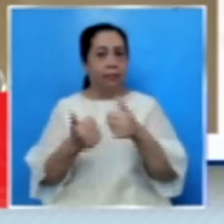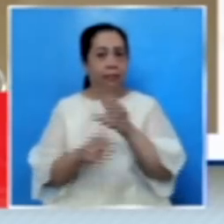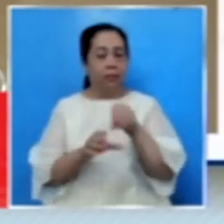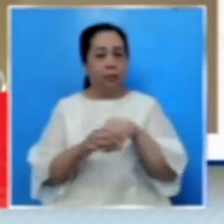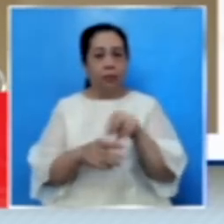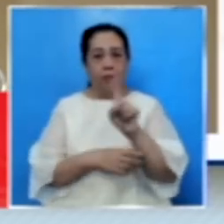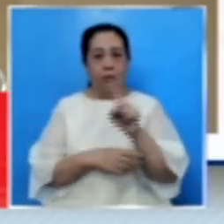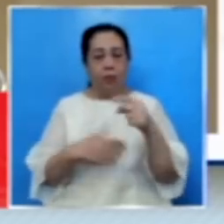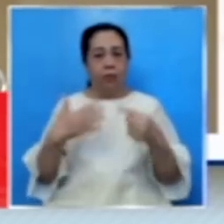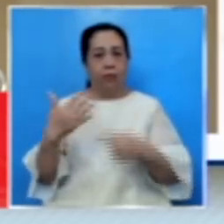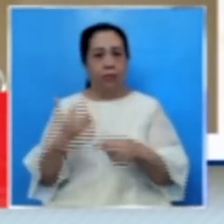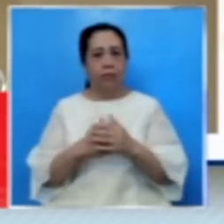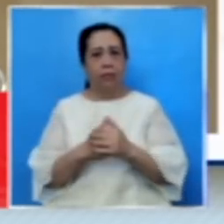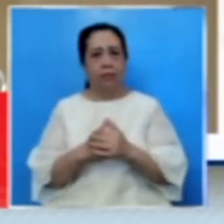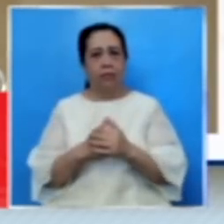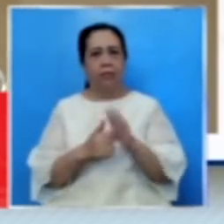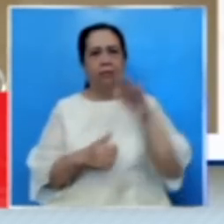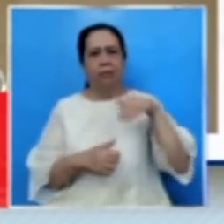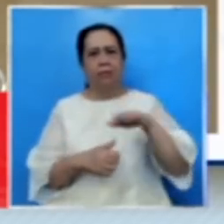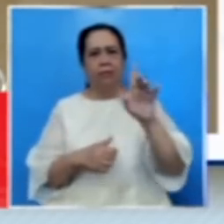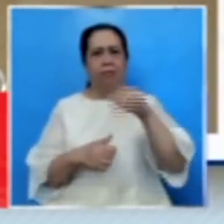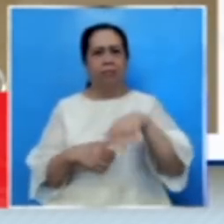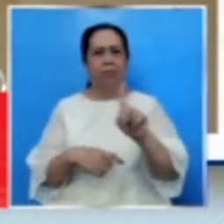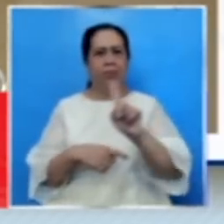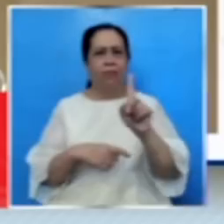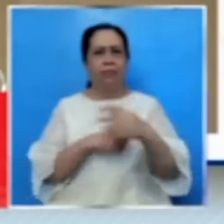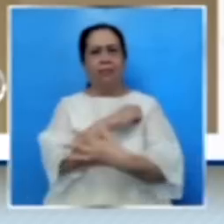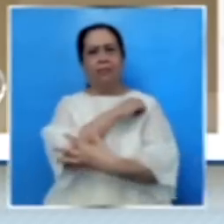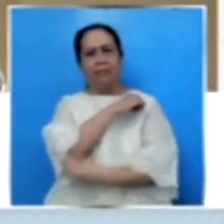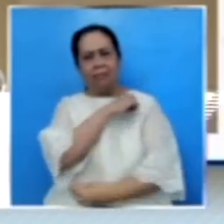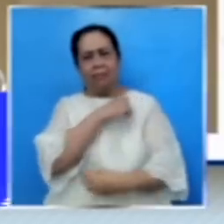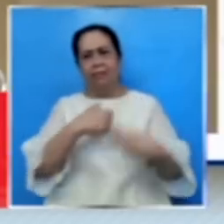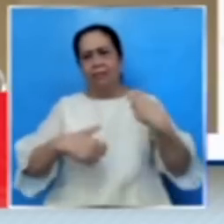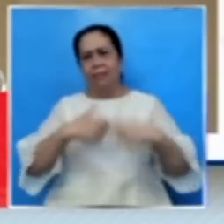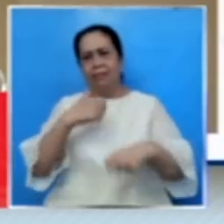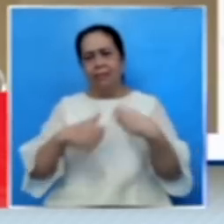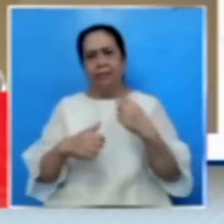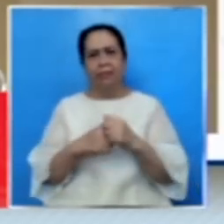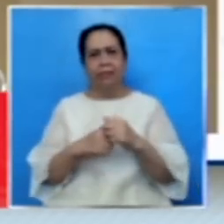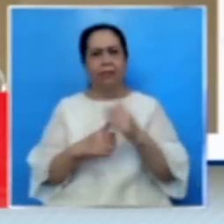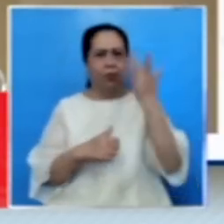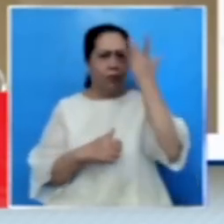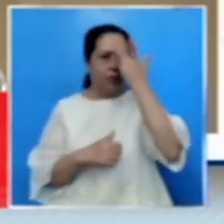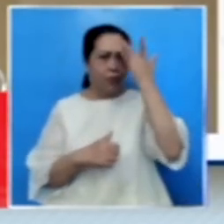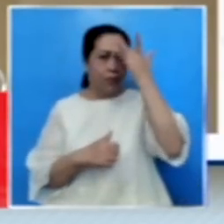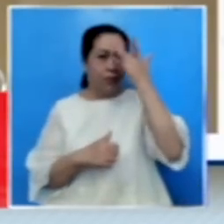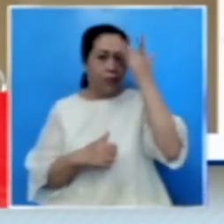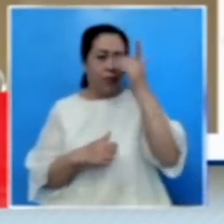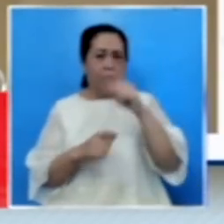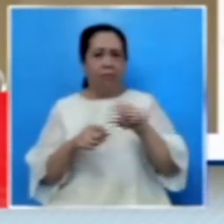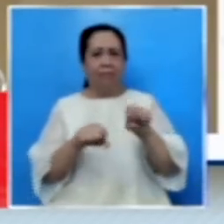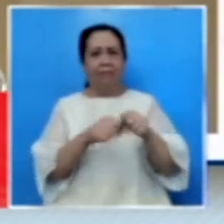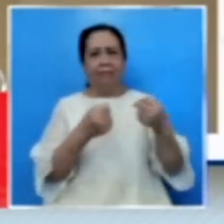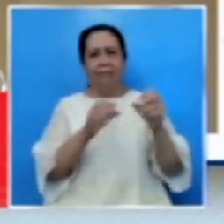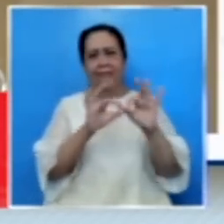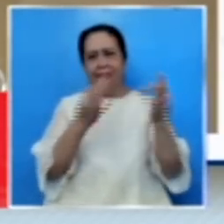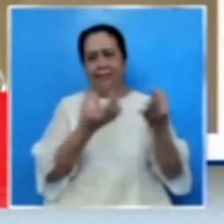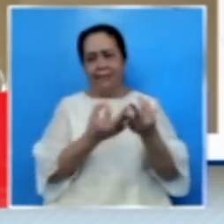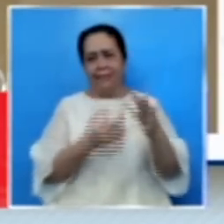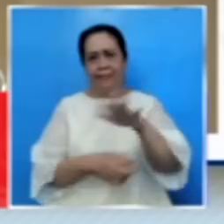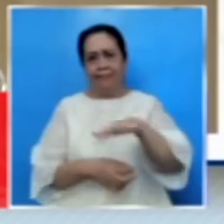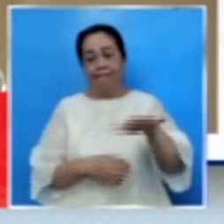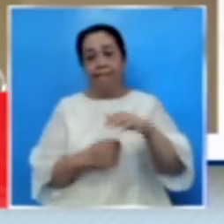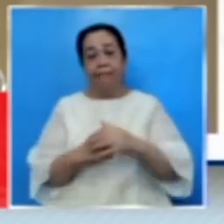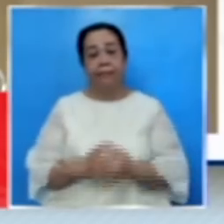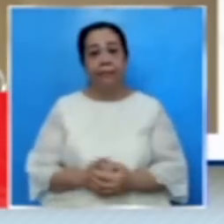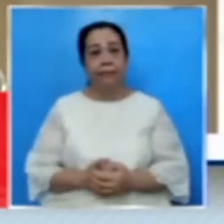the winding cycle of poverty, the trauma of broken families,